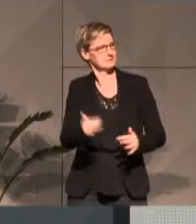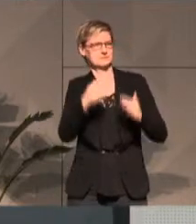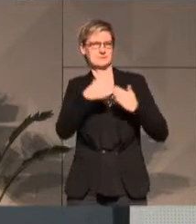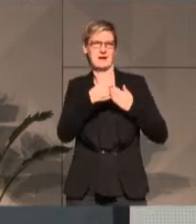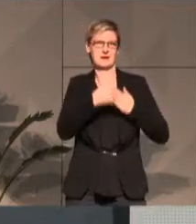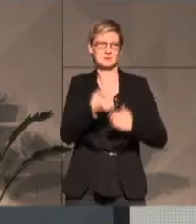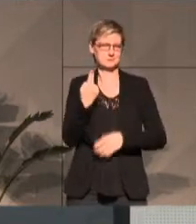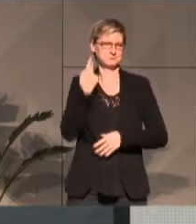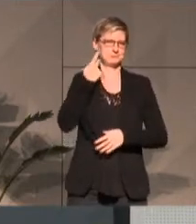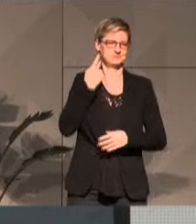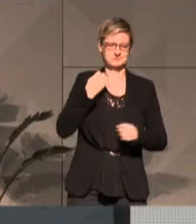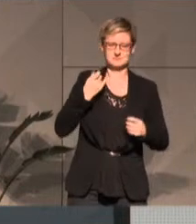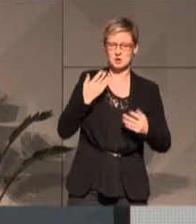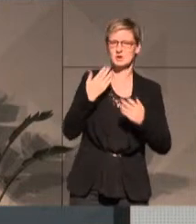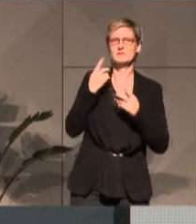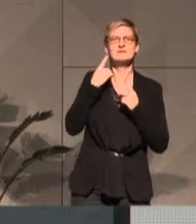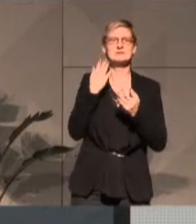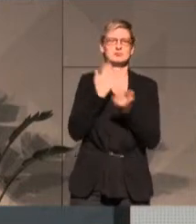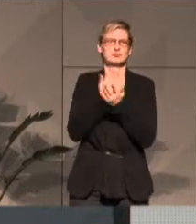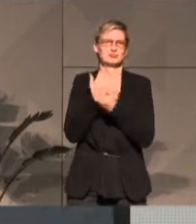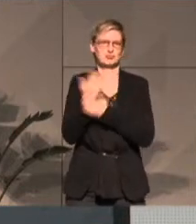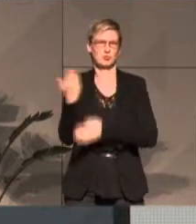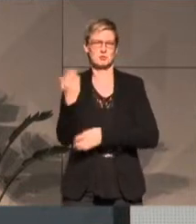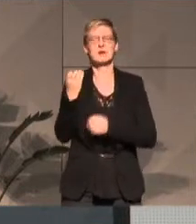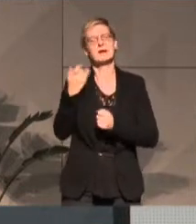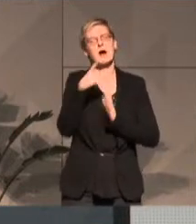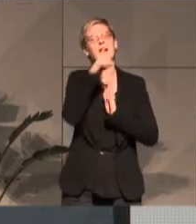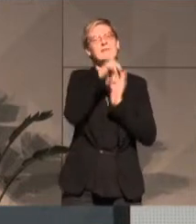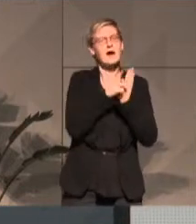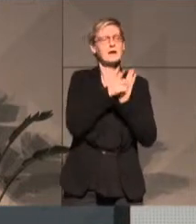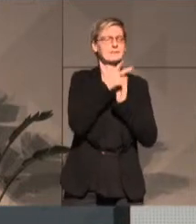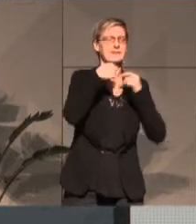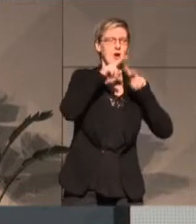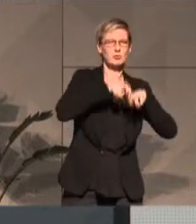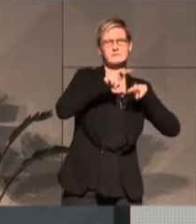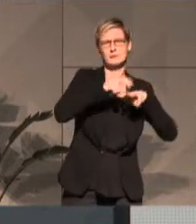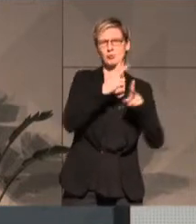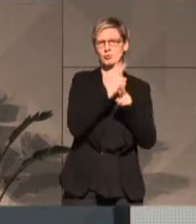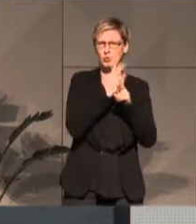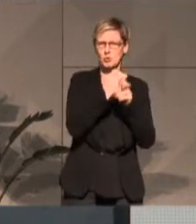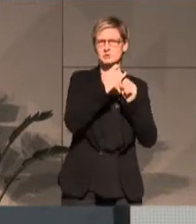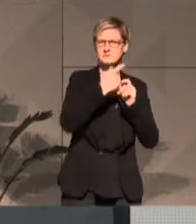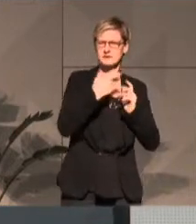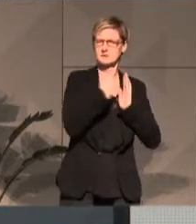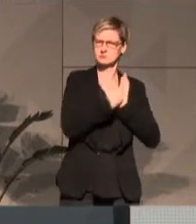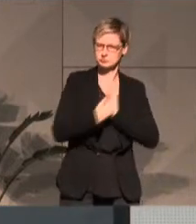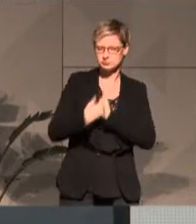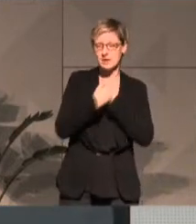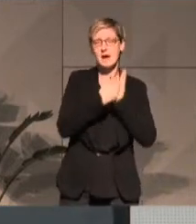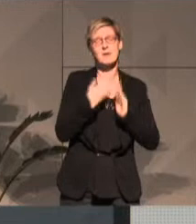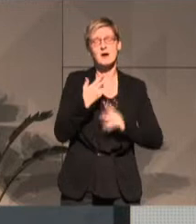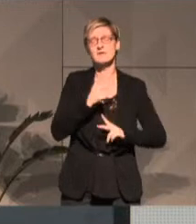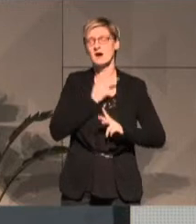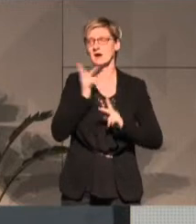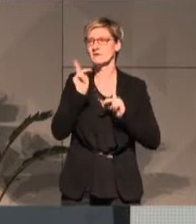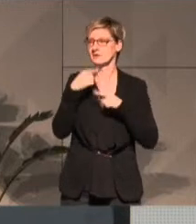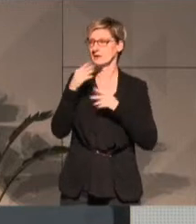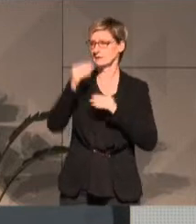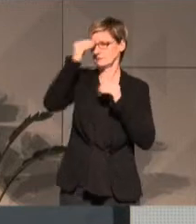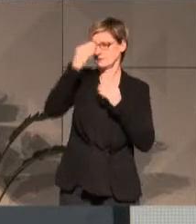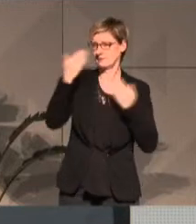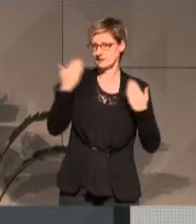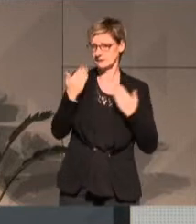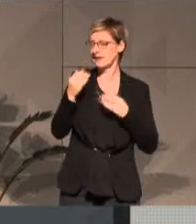our personal impressions from the Arctic and what we know already. This is what we can talk about right away.